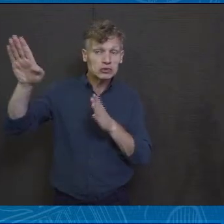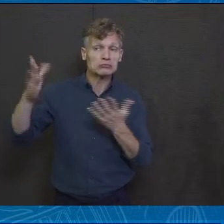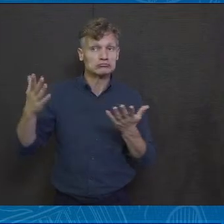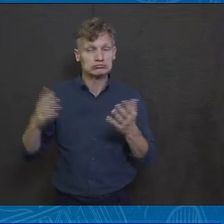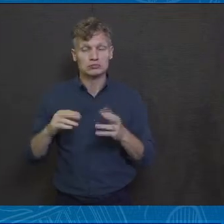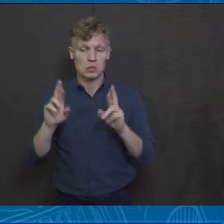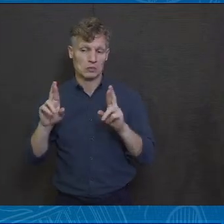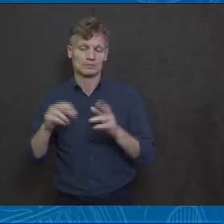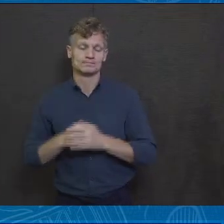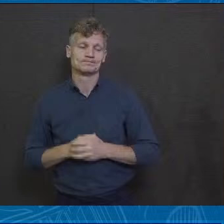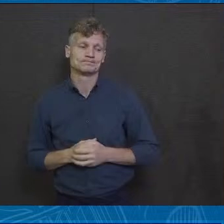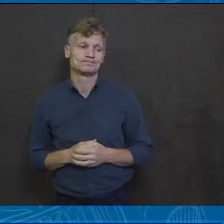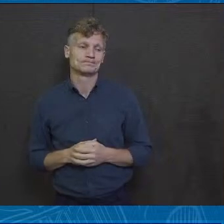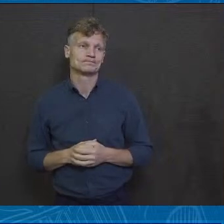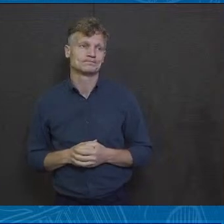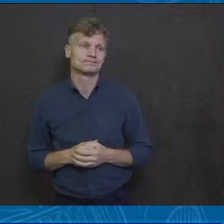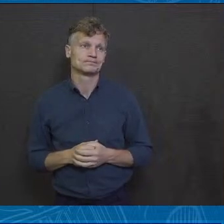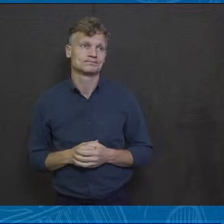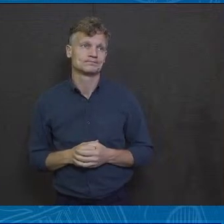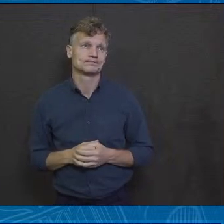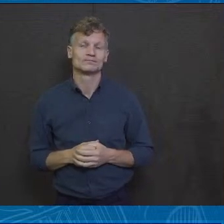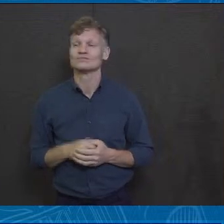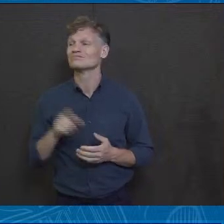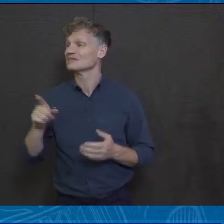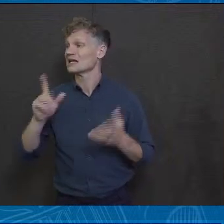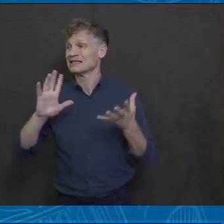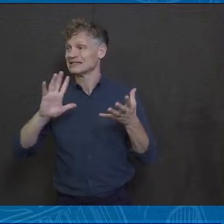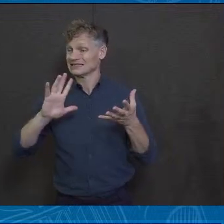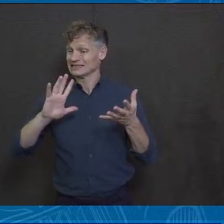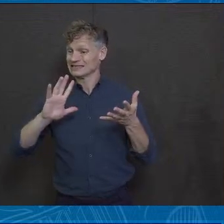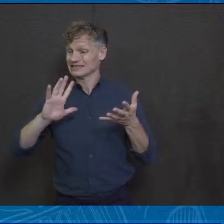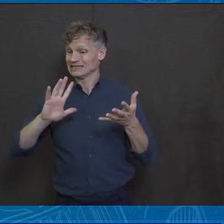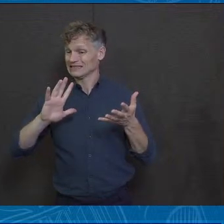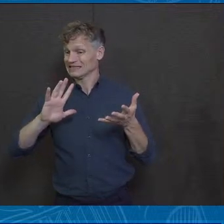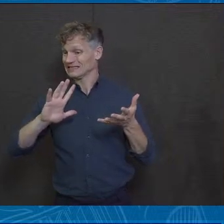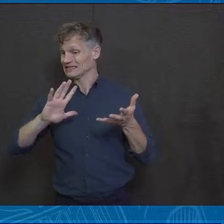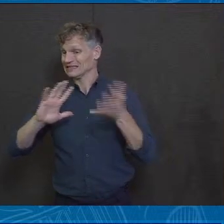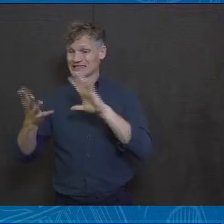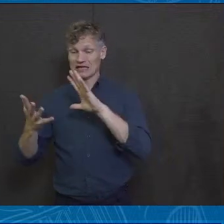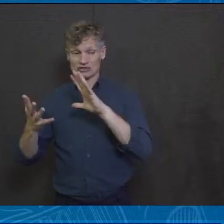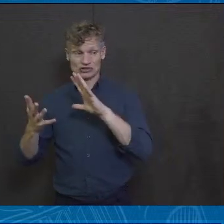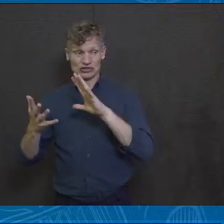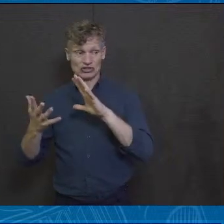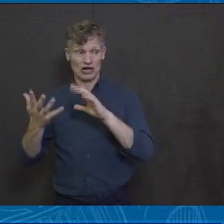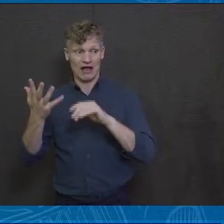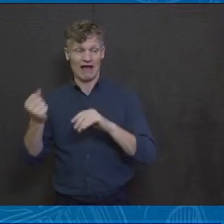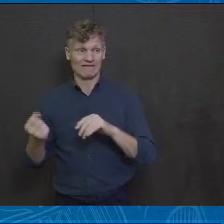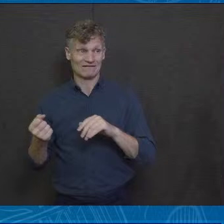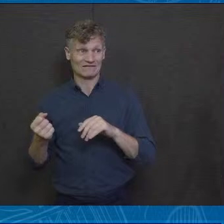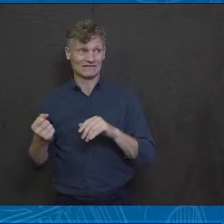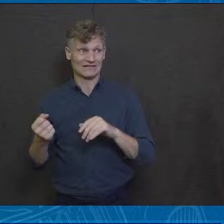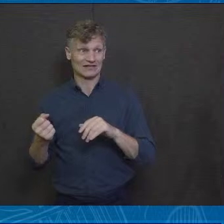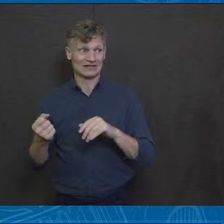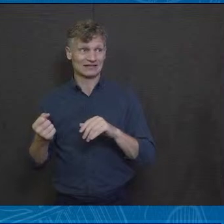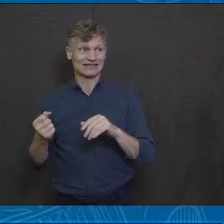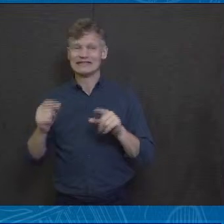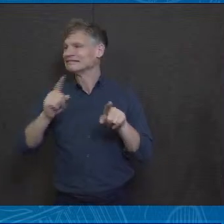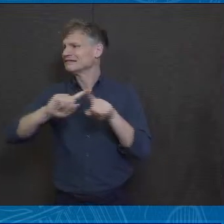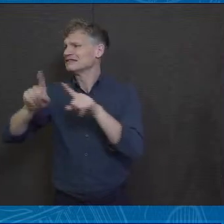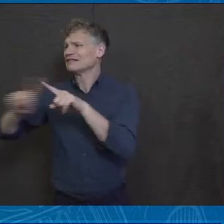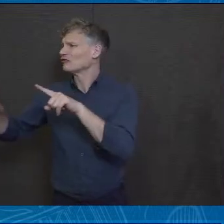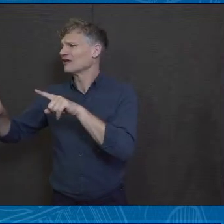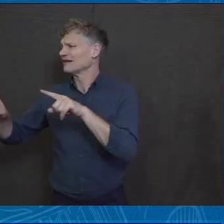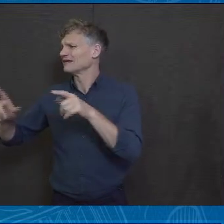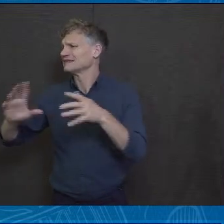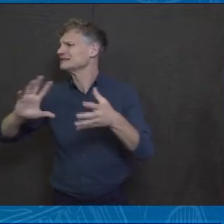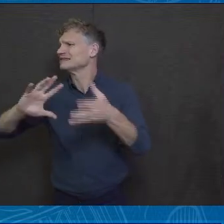For like disaster occur, we have like data. Because of many types of disaster occur, we